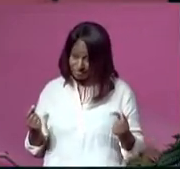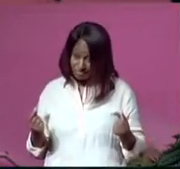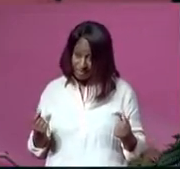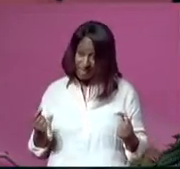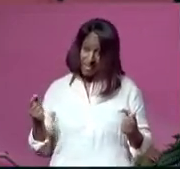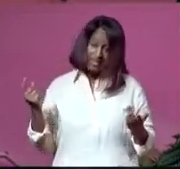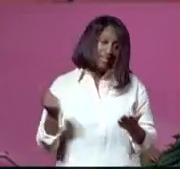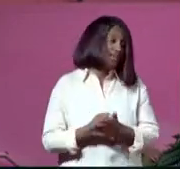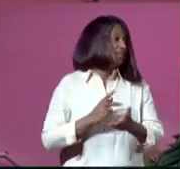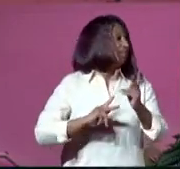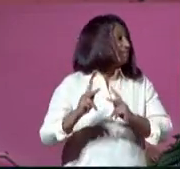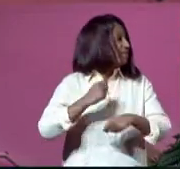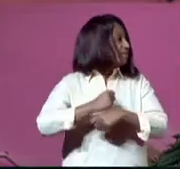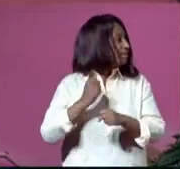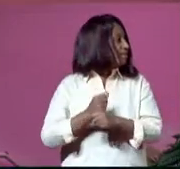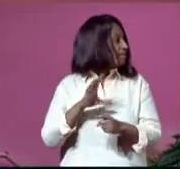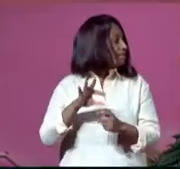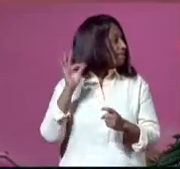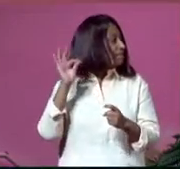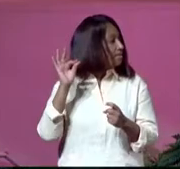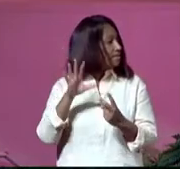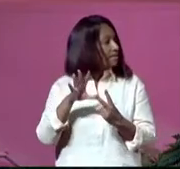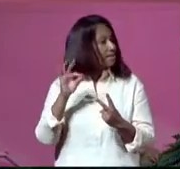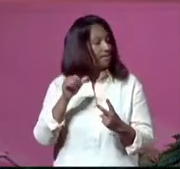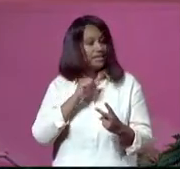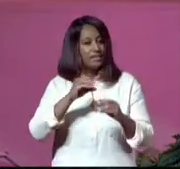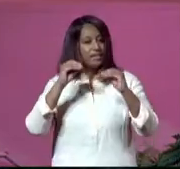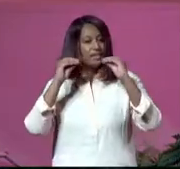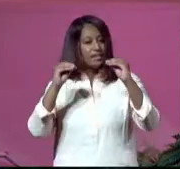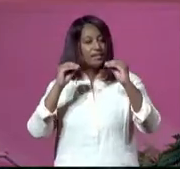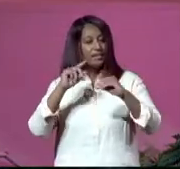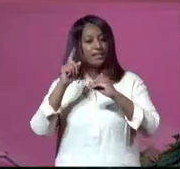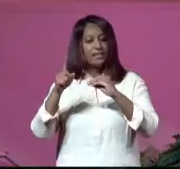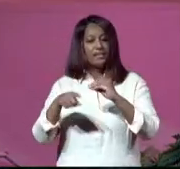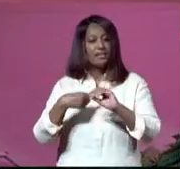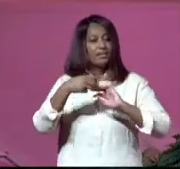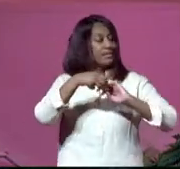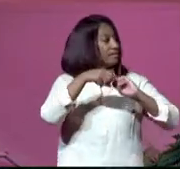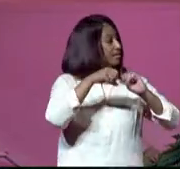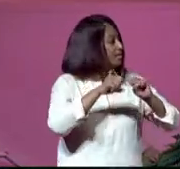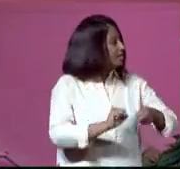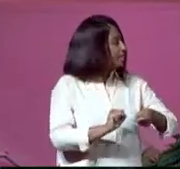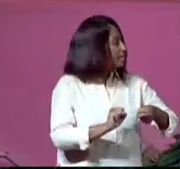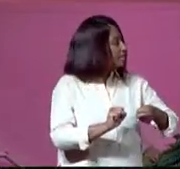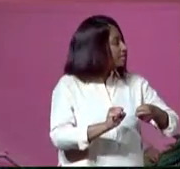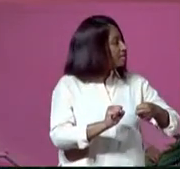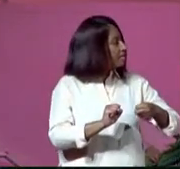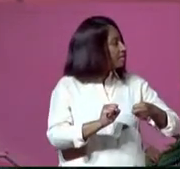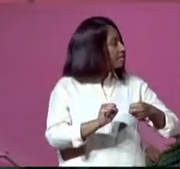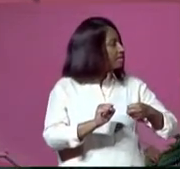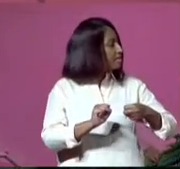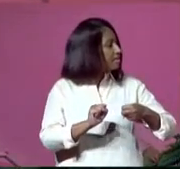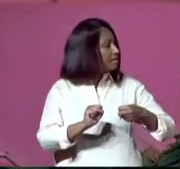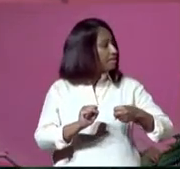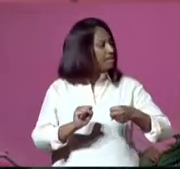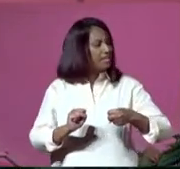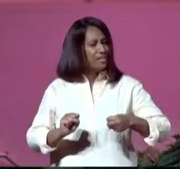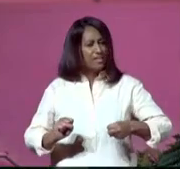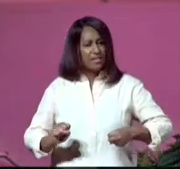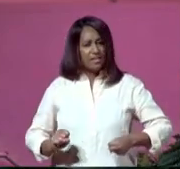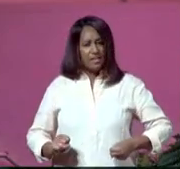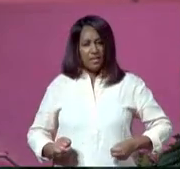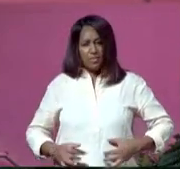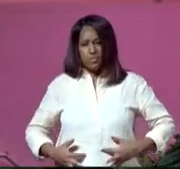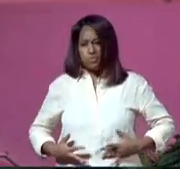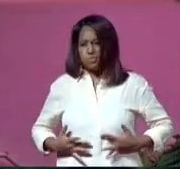Some people are making choices because they haven't been taught about the brokenness that has overcome their ability to